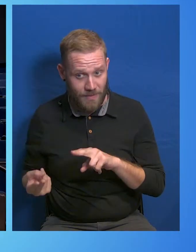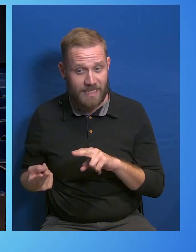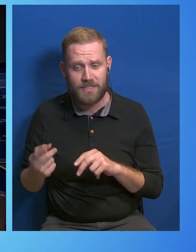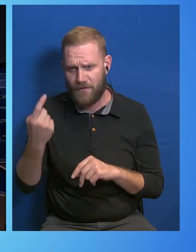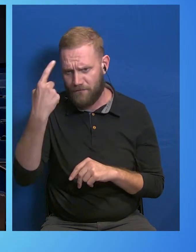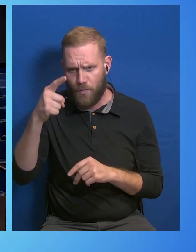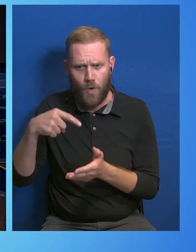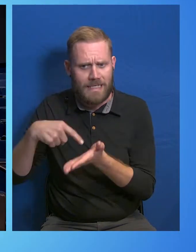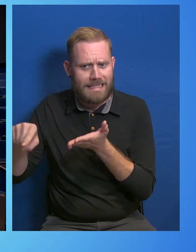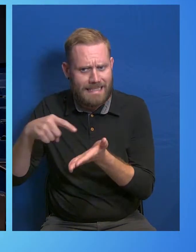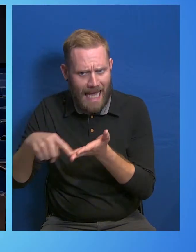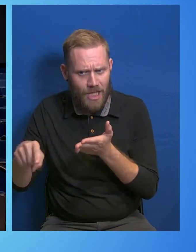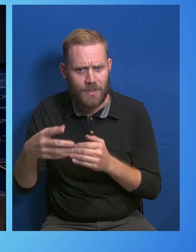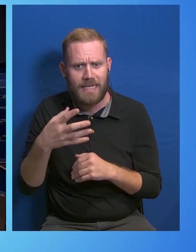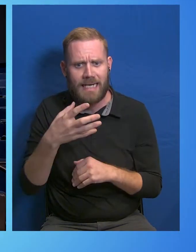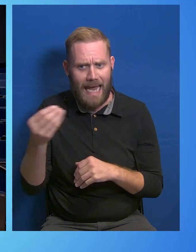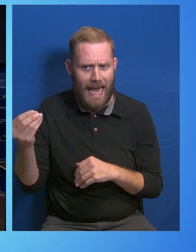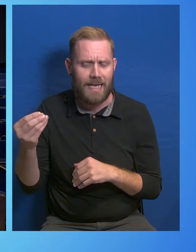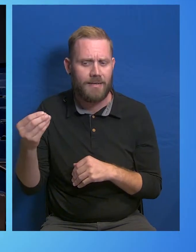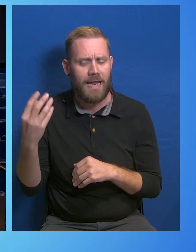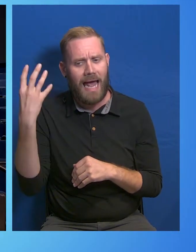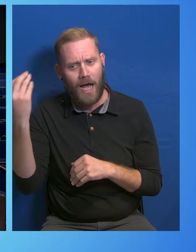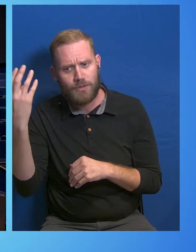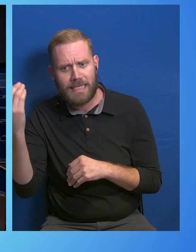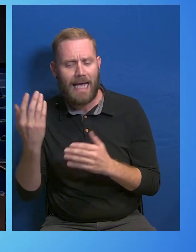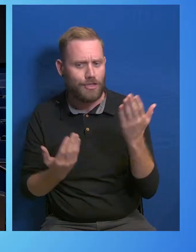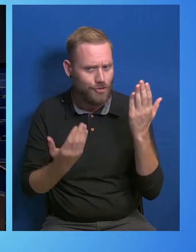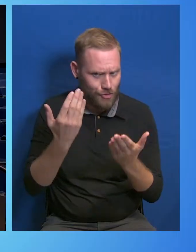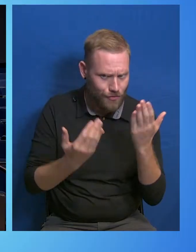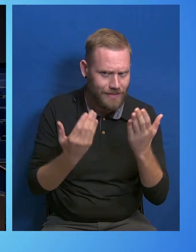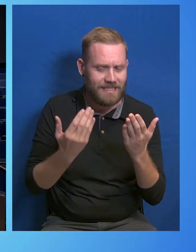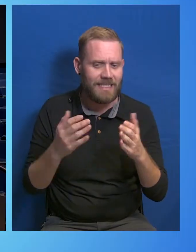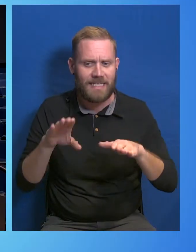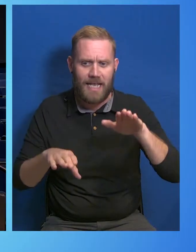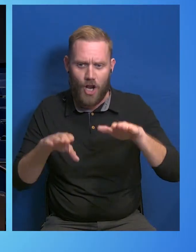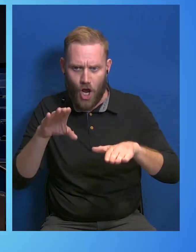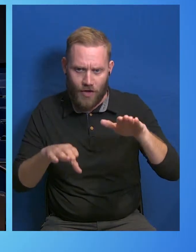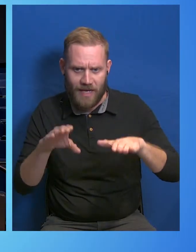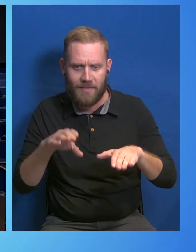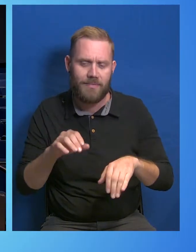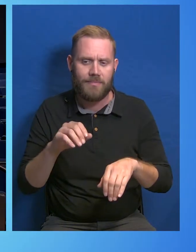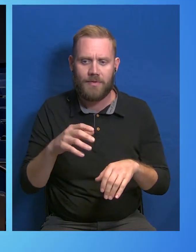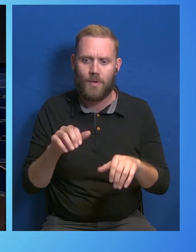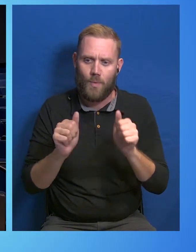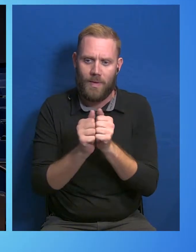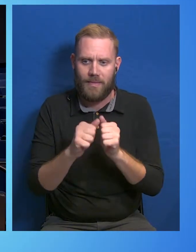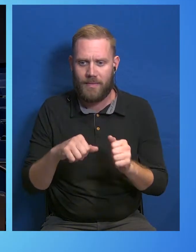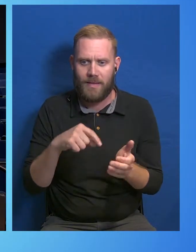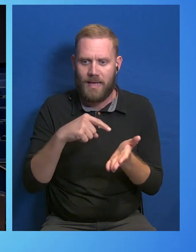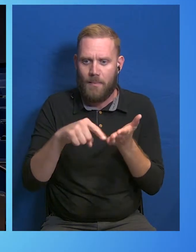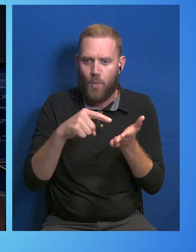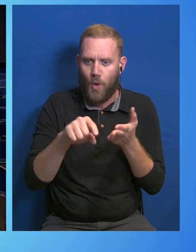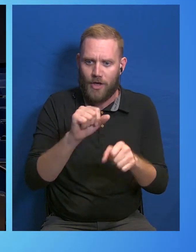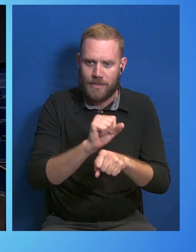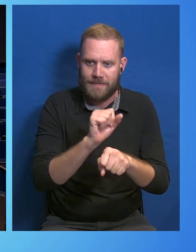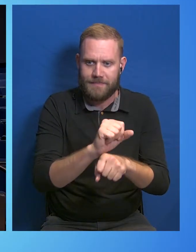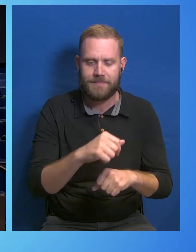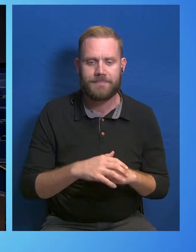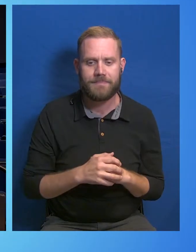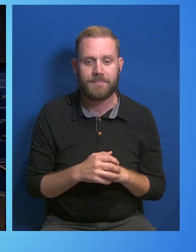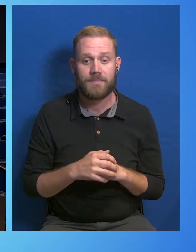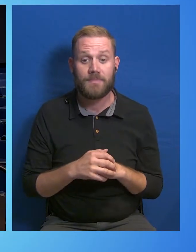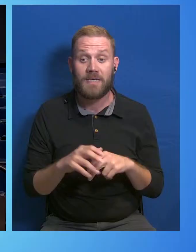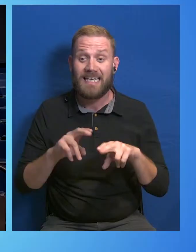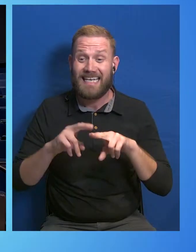salary and professional and outside services, offset by an increase in employer-related expenditures. The decrease